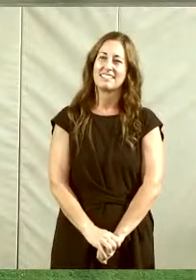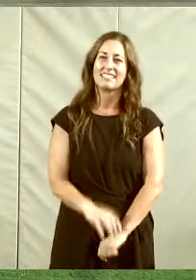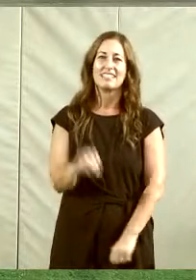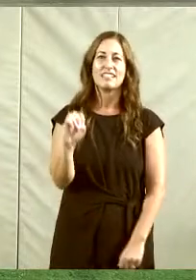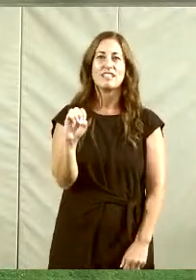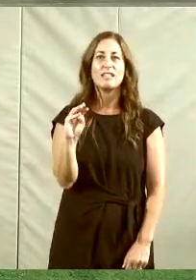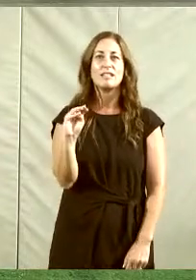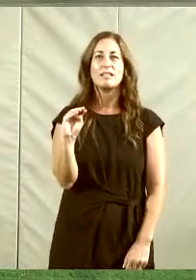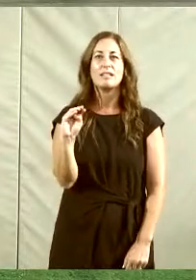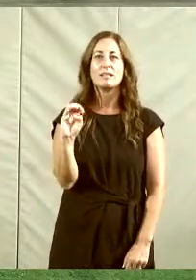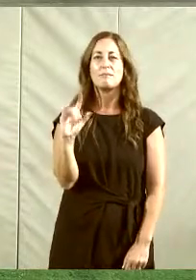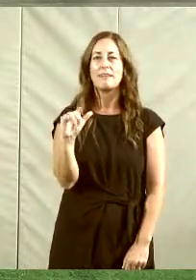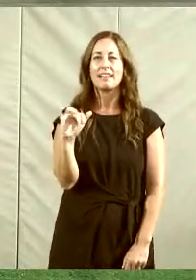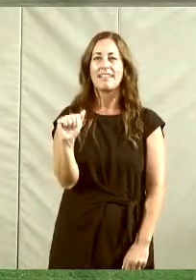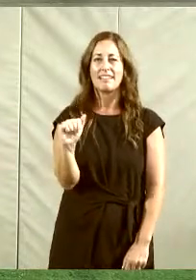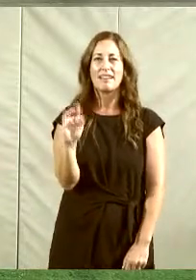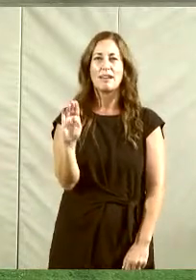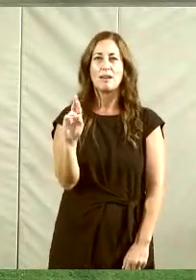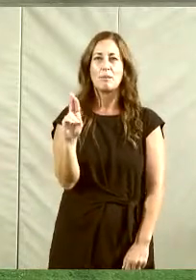Amelia Faith Bruton.